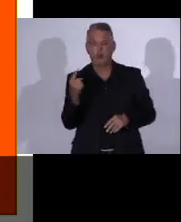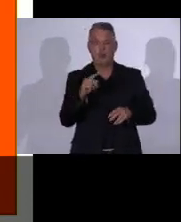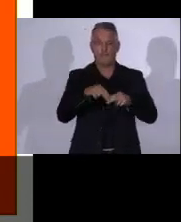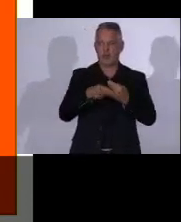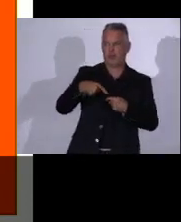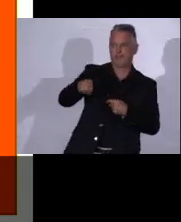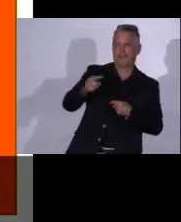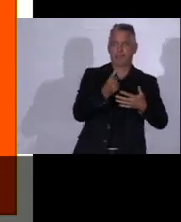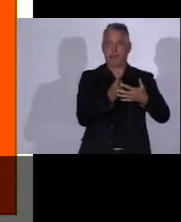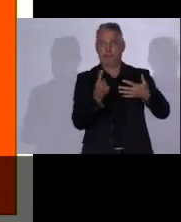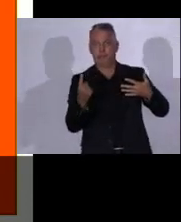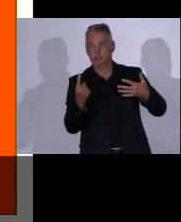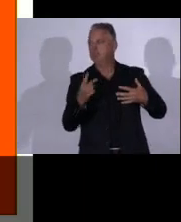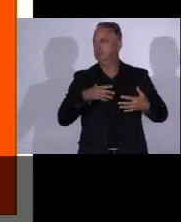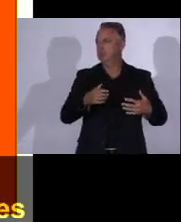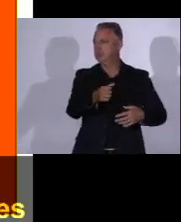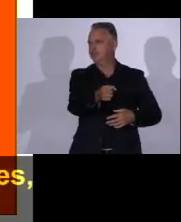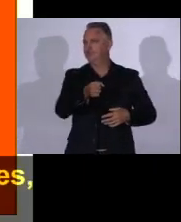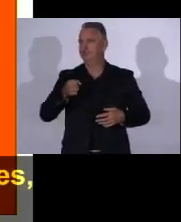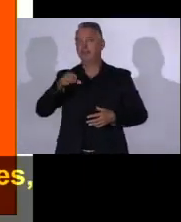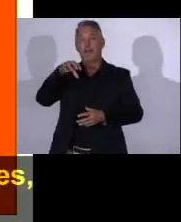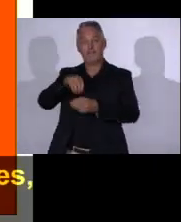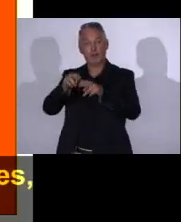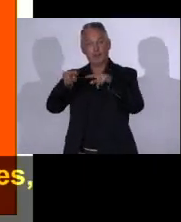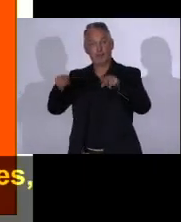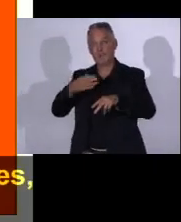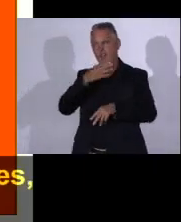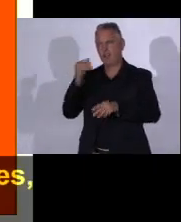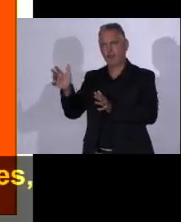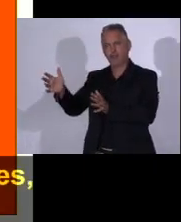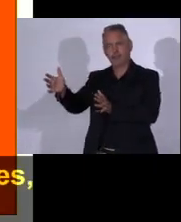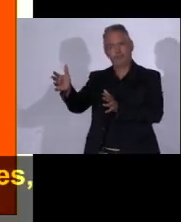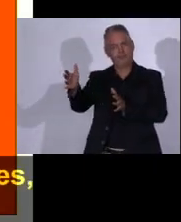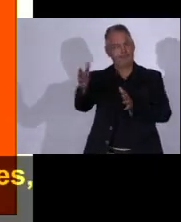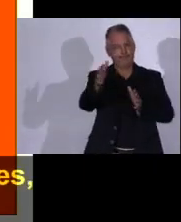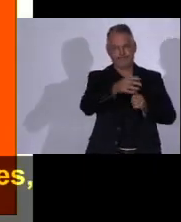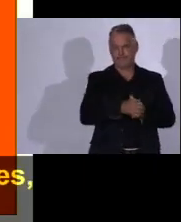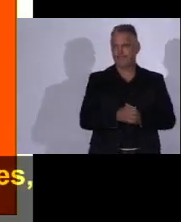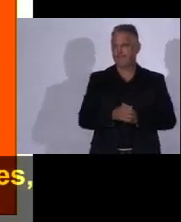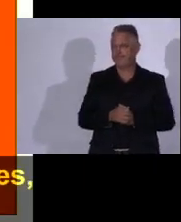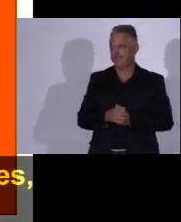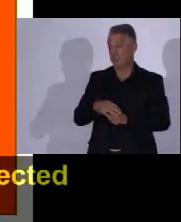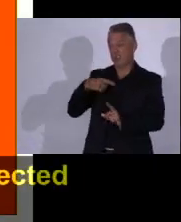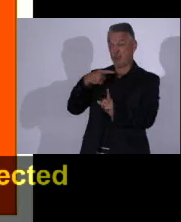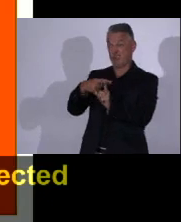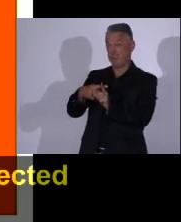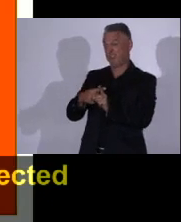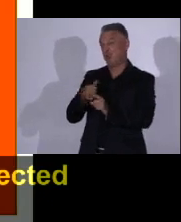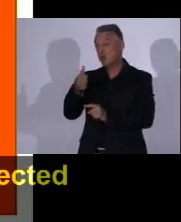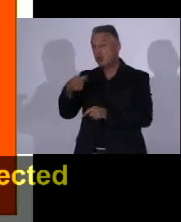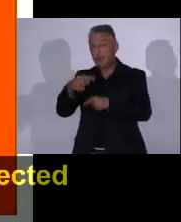We need to get them out of their houses and back with a good social connected group. Of course, seeing a great part of the country, and that wonderful thing